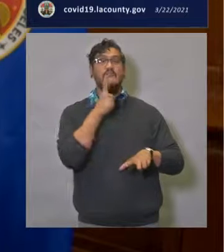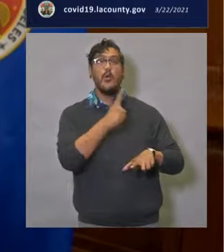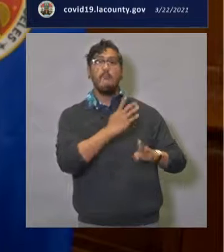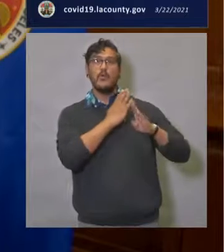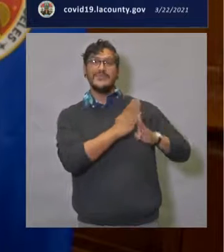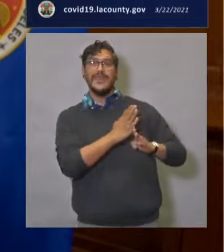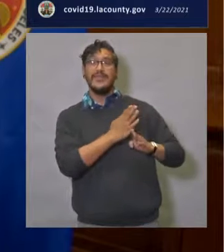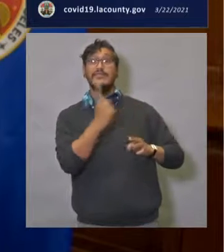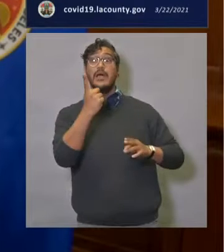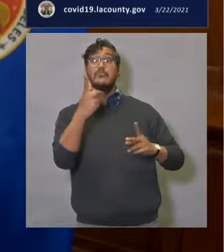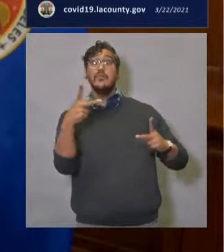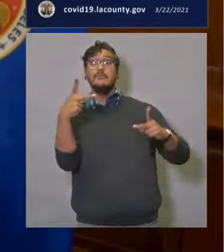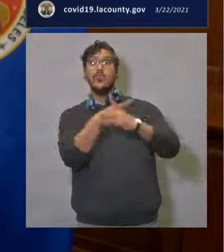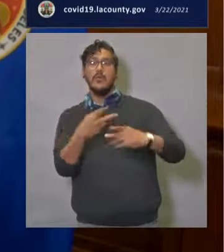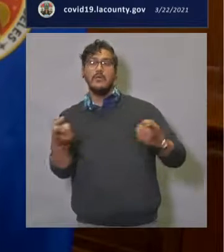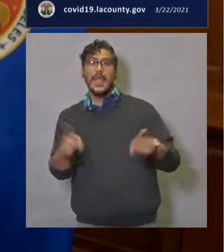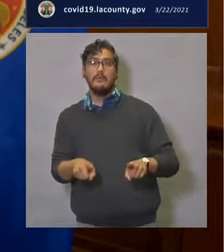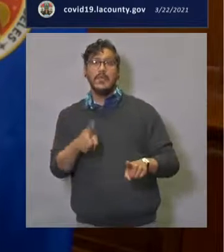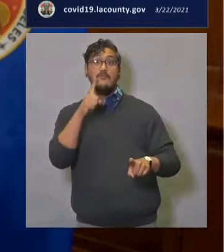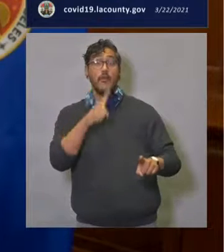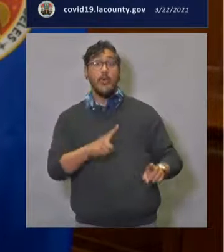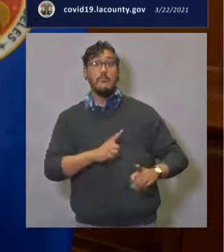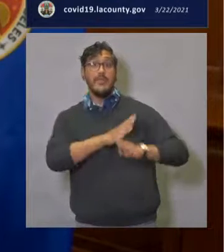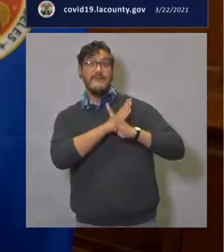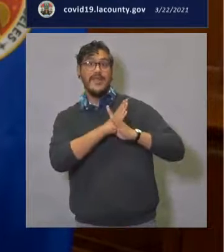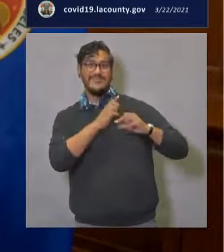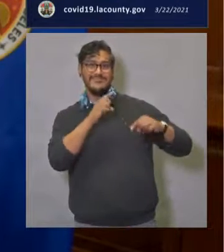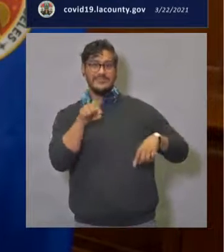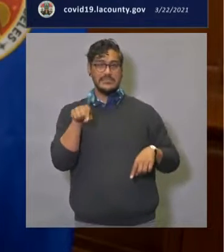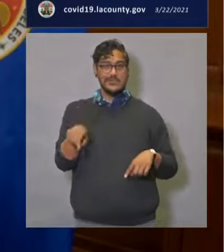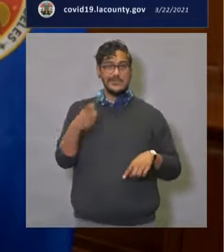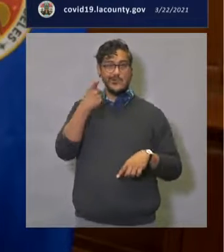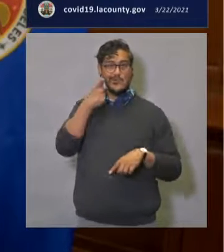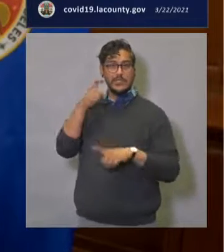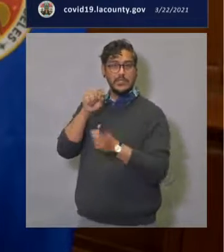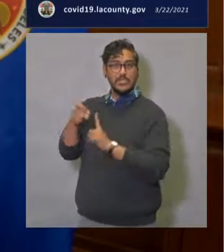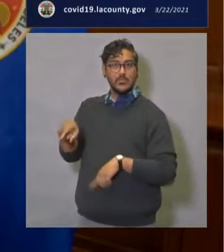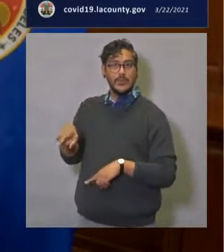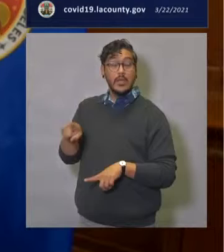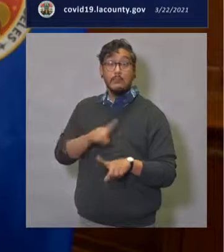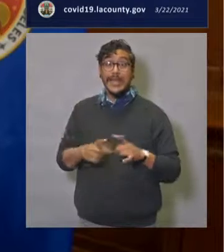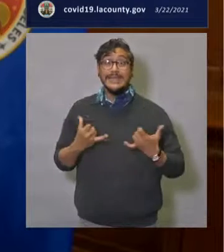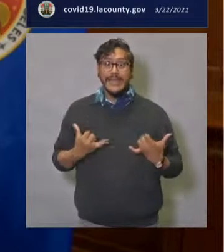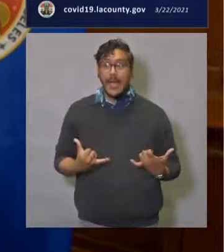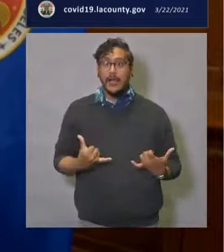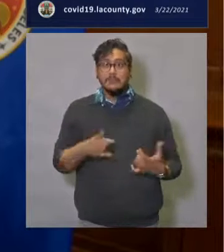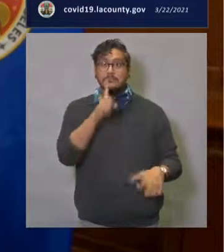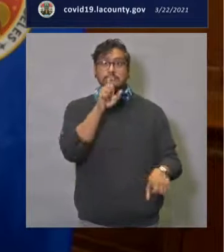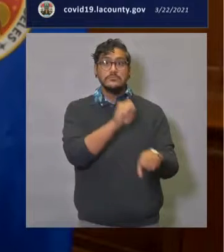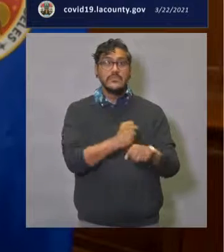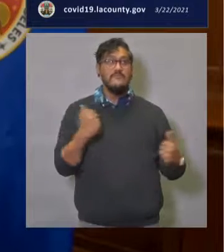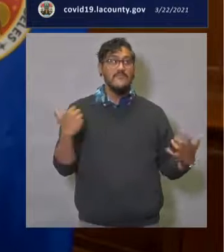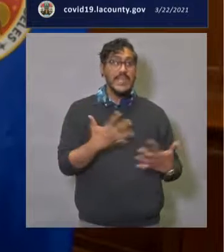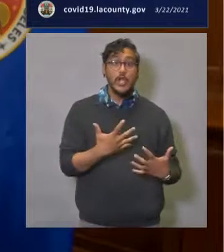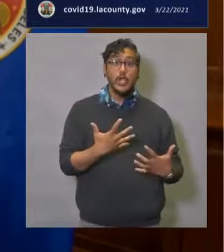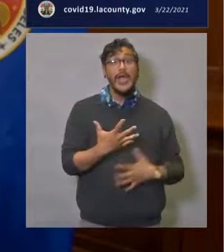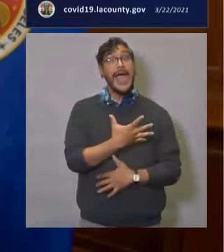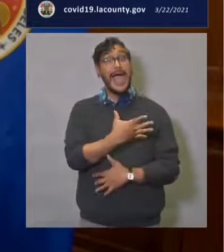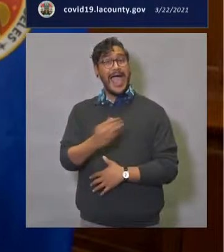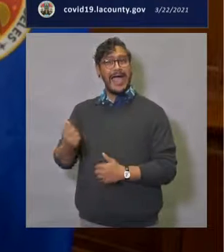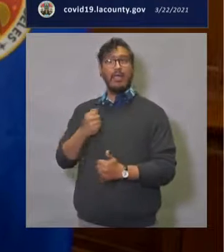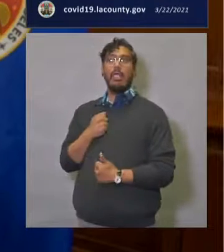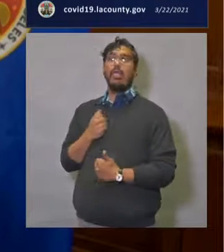a situation like this. But now there is palpable fear and frankly exhaustion among our API